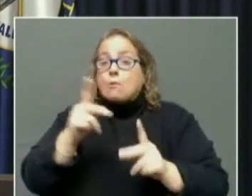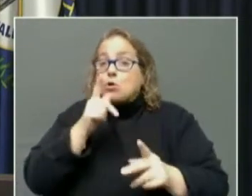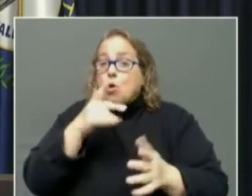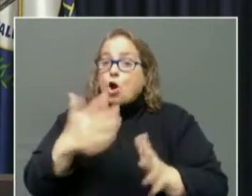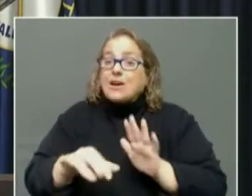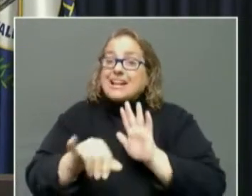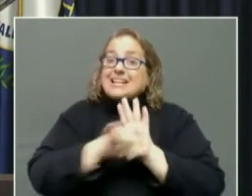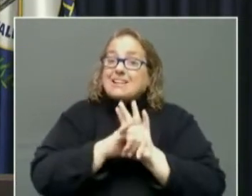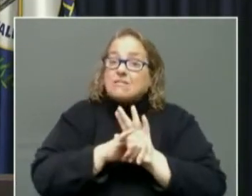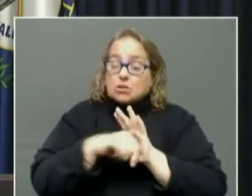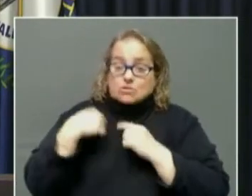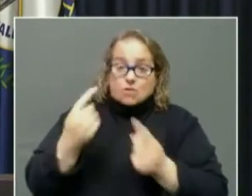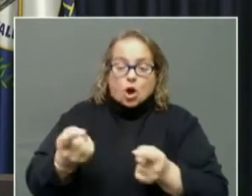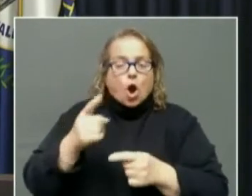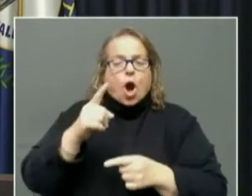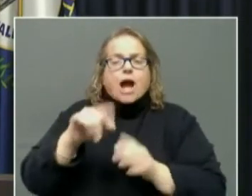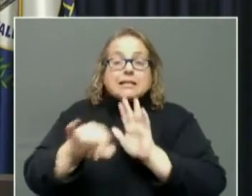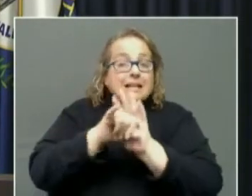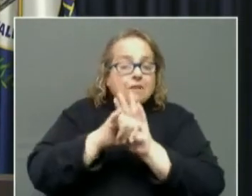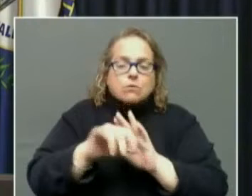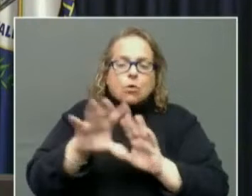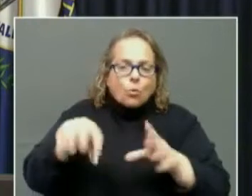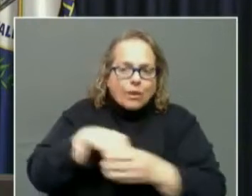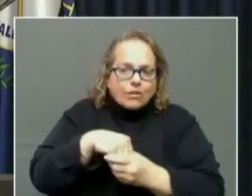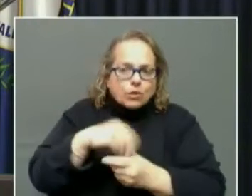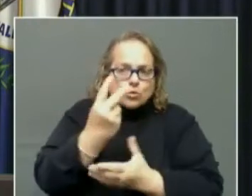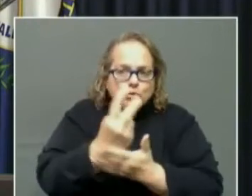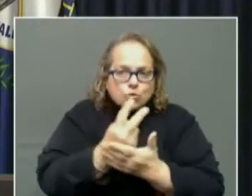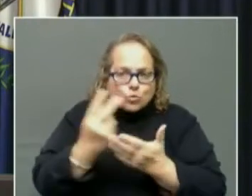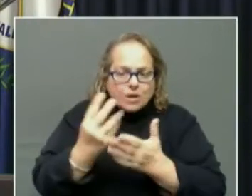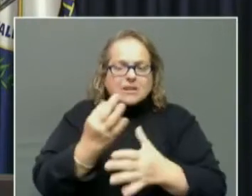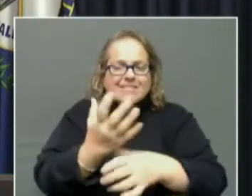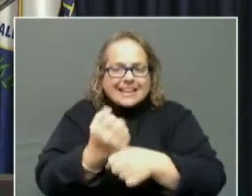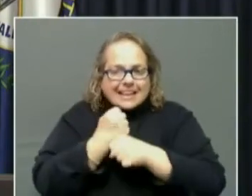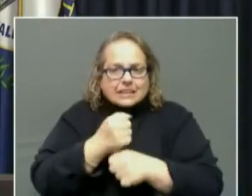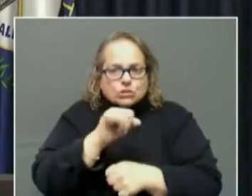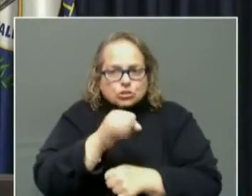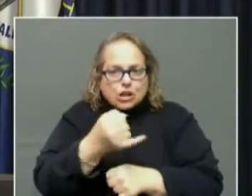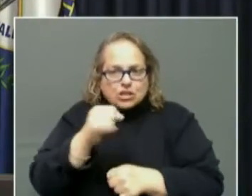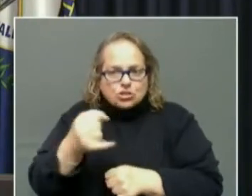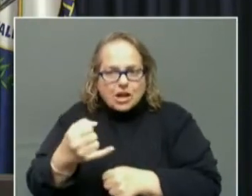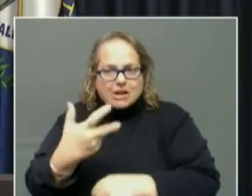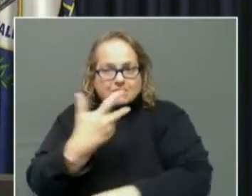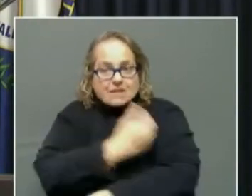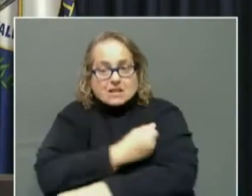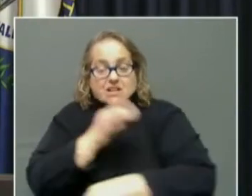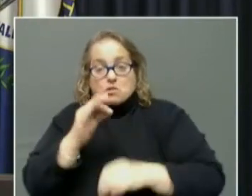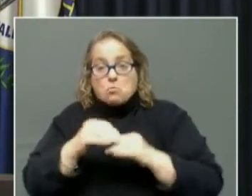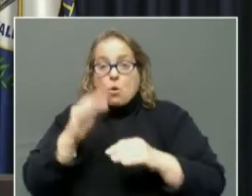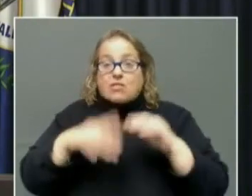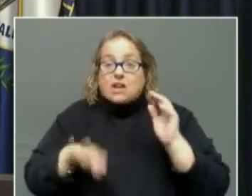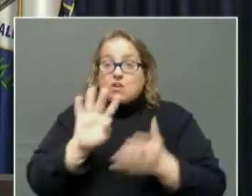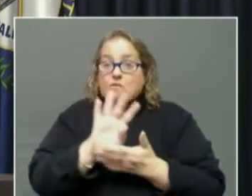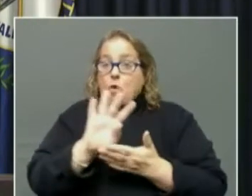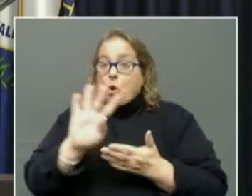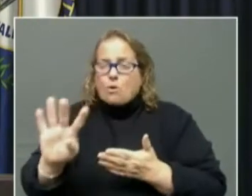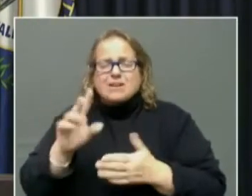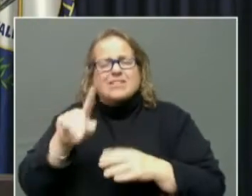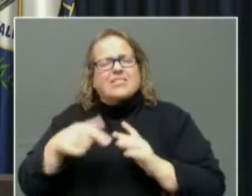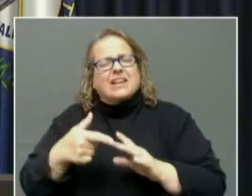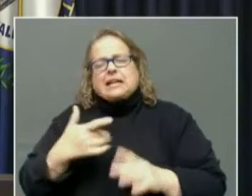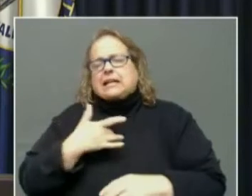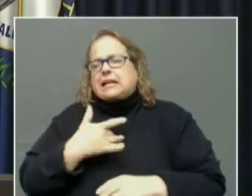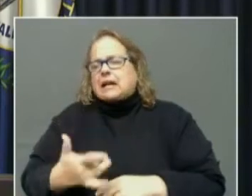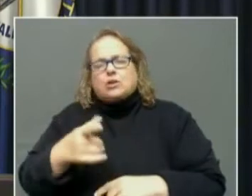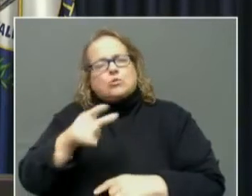identified within 2 weeks of receiving the J&J vaccine. And if you are more than 4 weeks out, it is incredibly unlikely you'll have this problem.